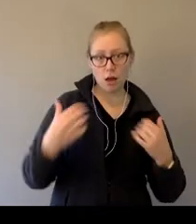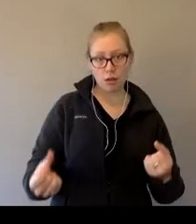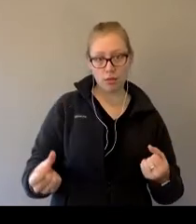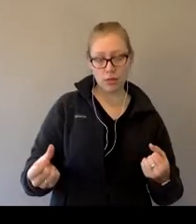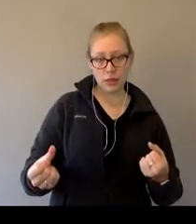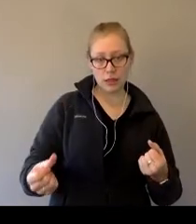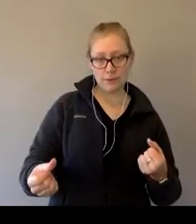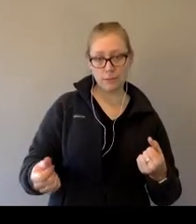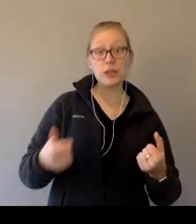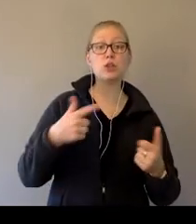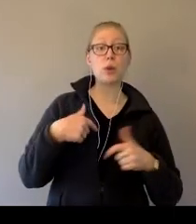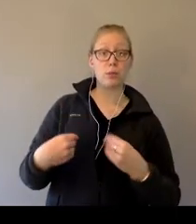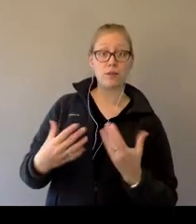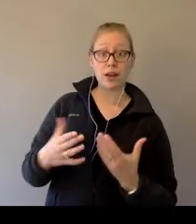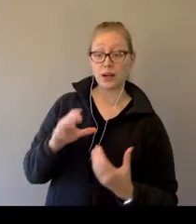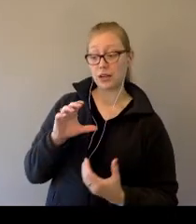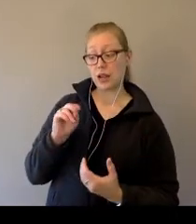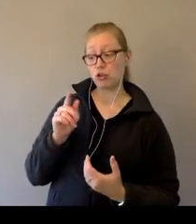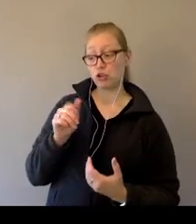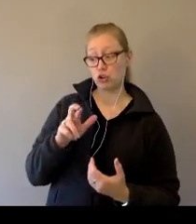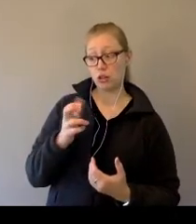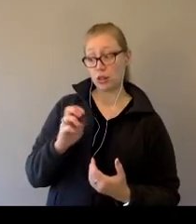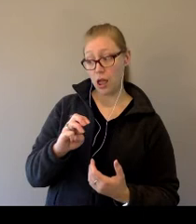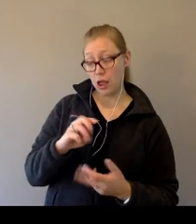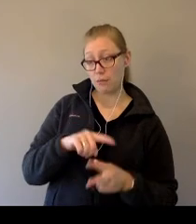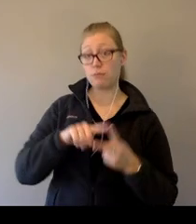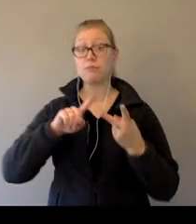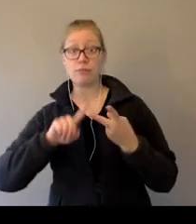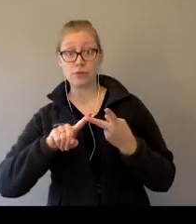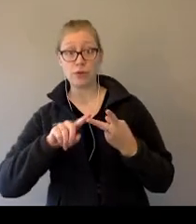rebuttal, but I also need to back up my rebuttal with